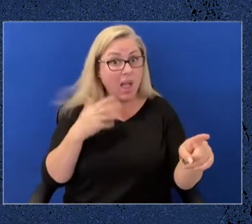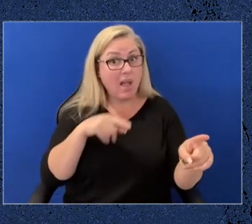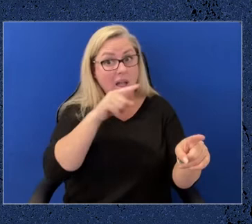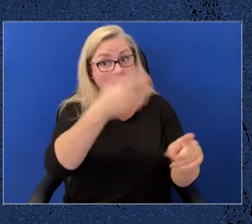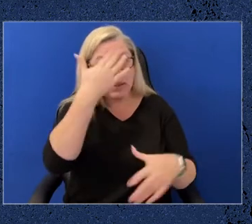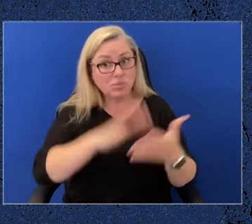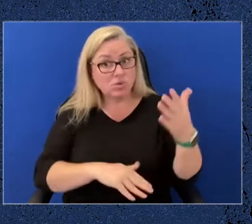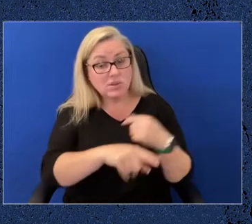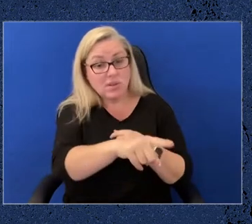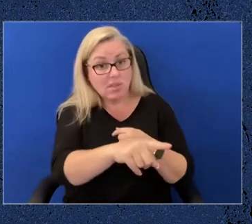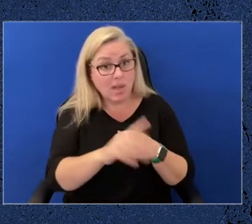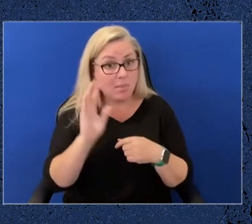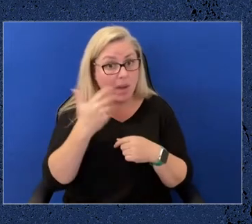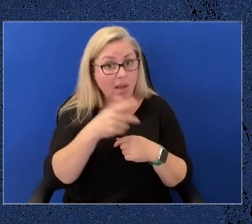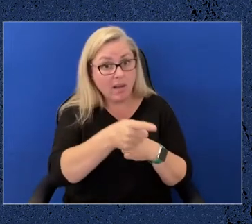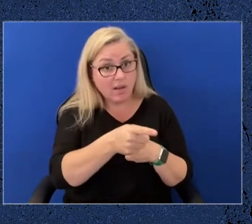research work?